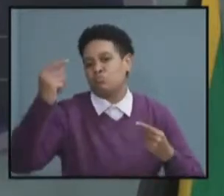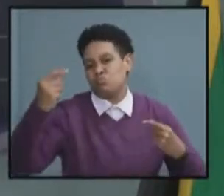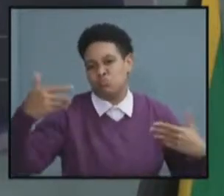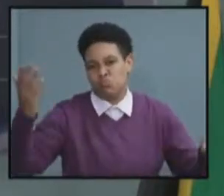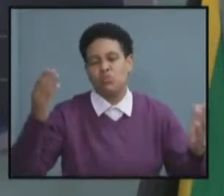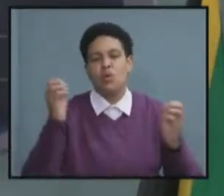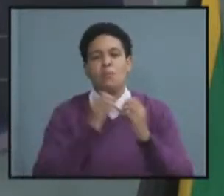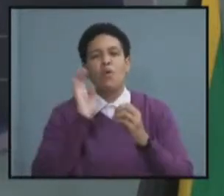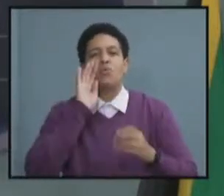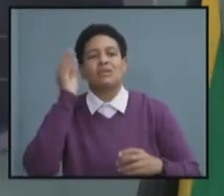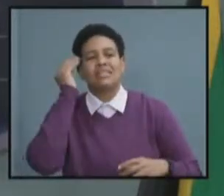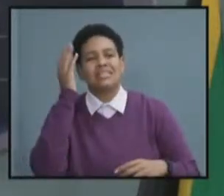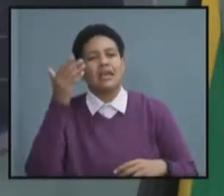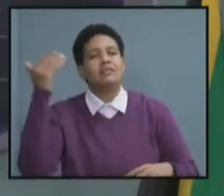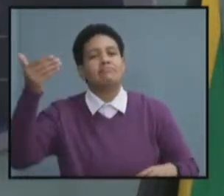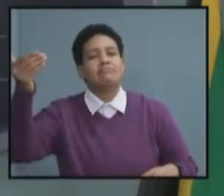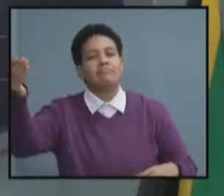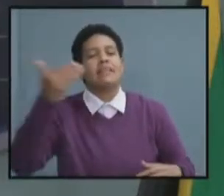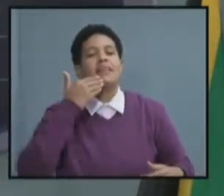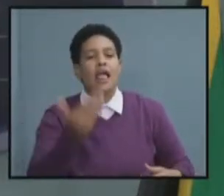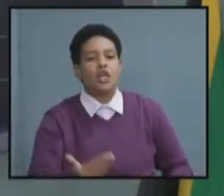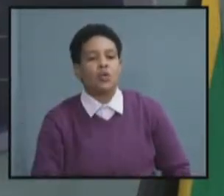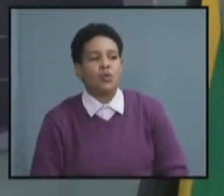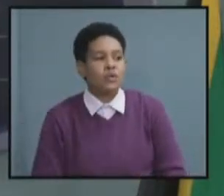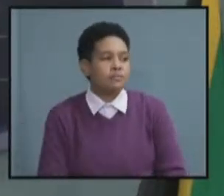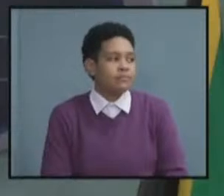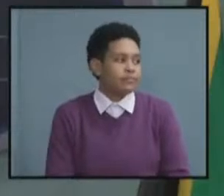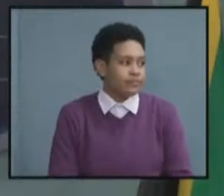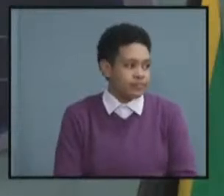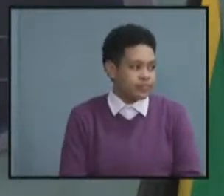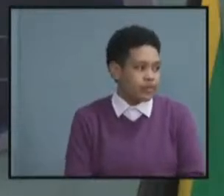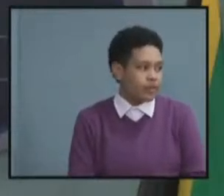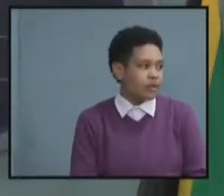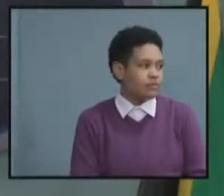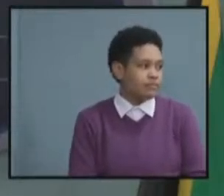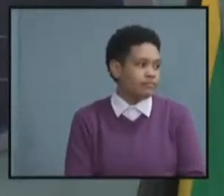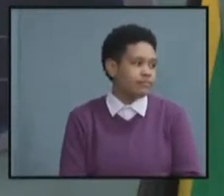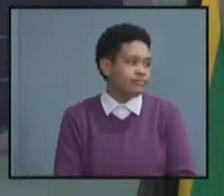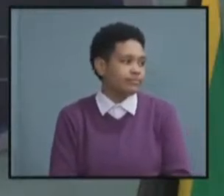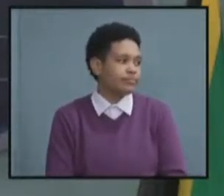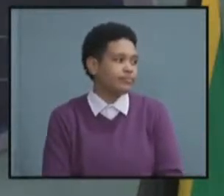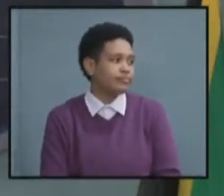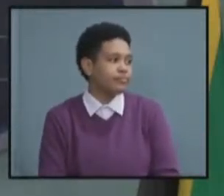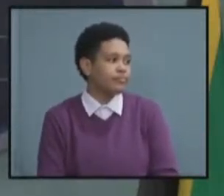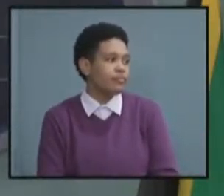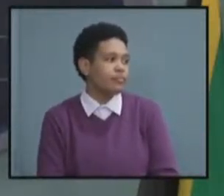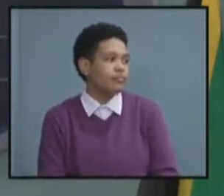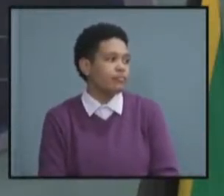More will be said on that in due course. Thank you.